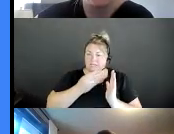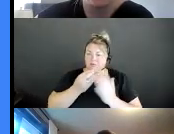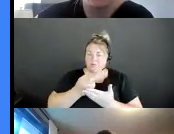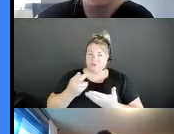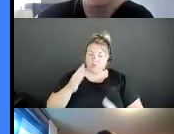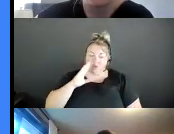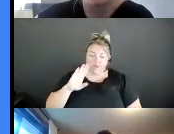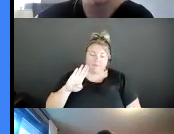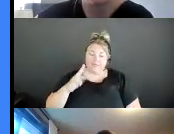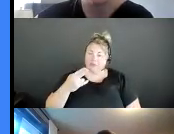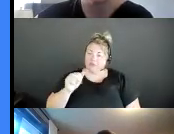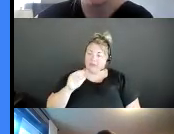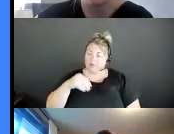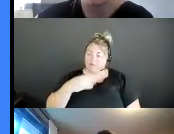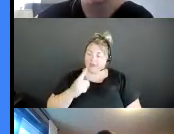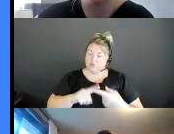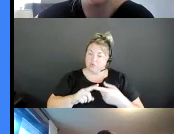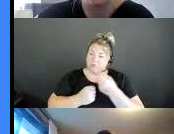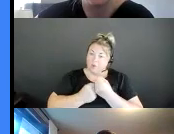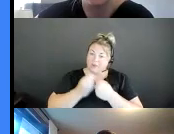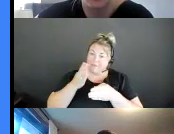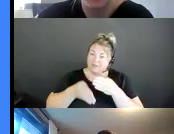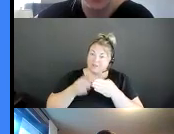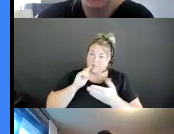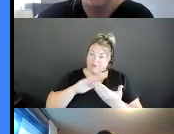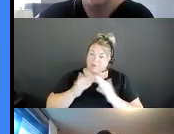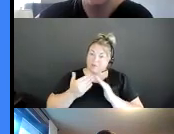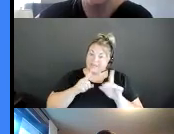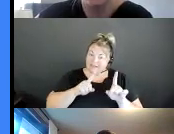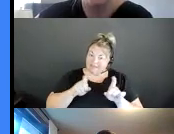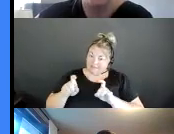will BHA provide to support completion of community